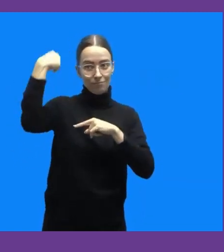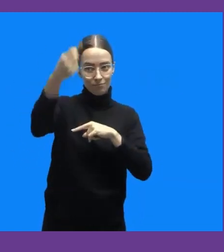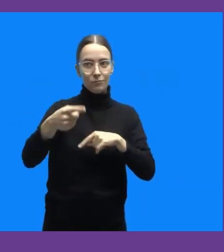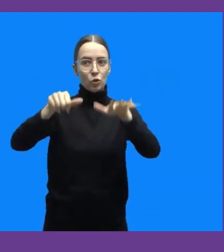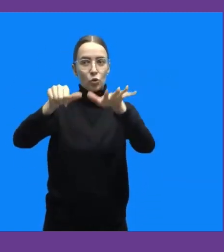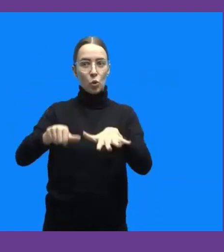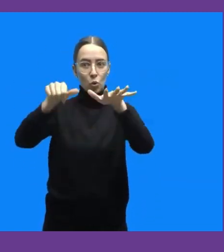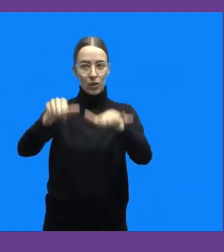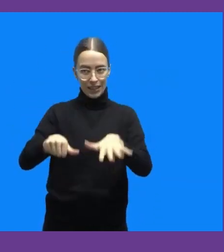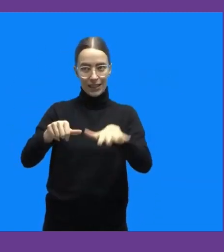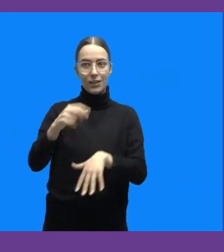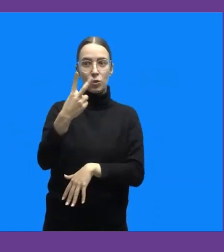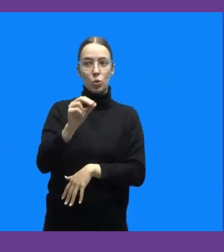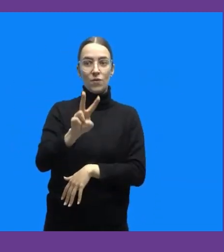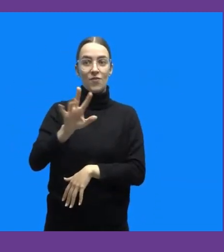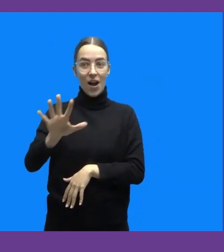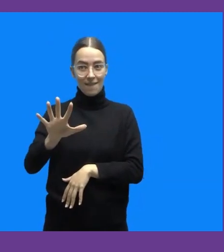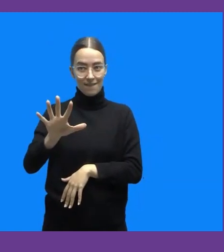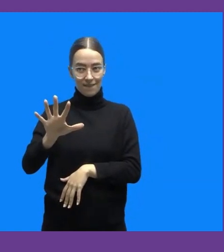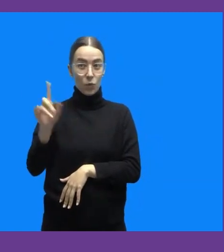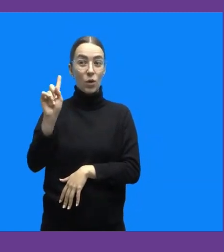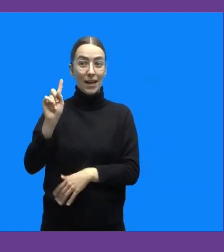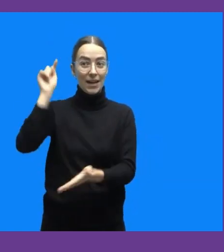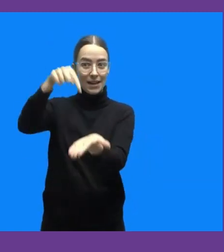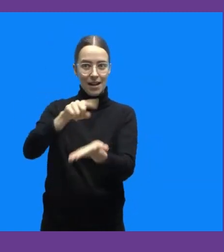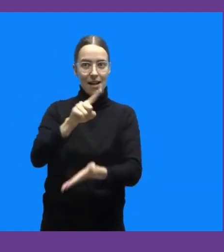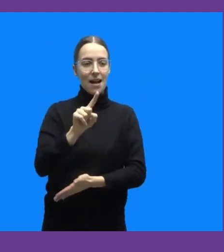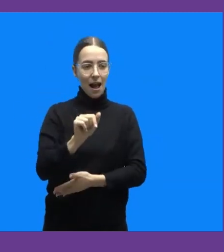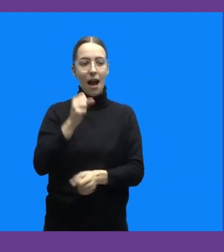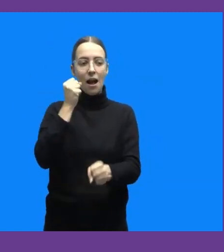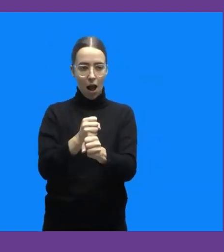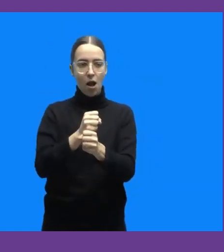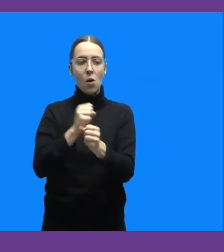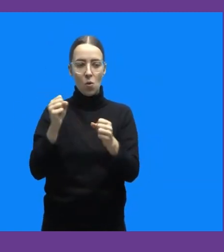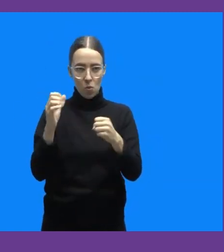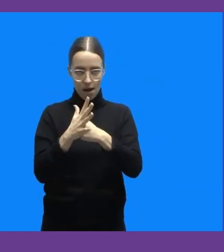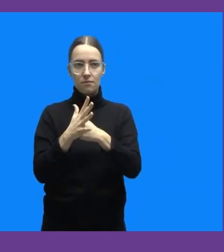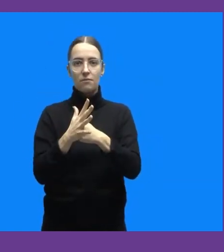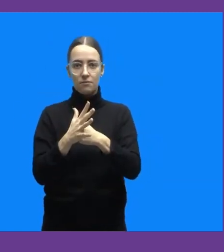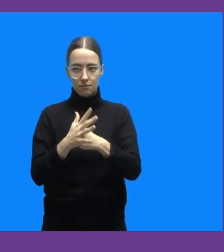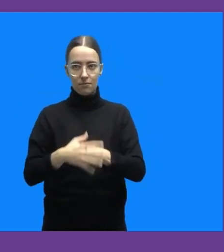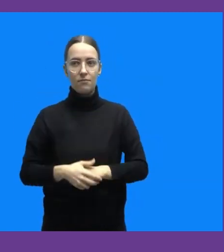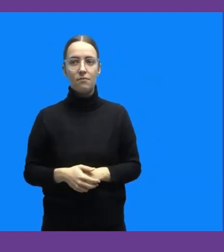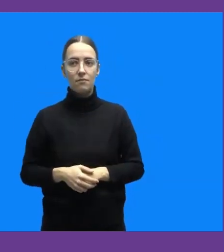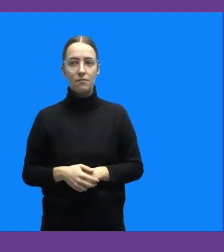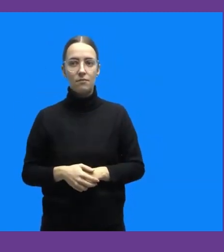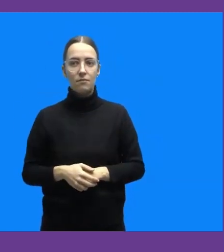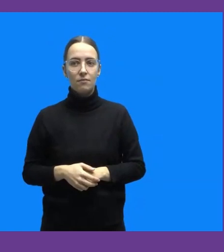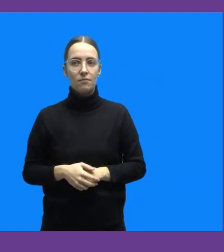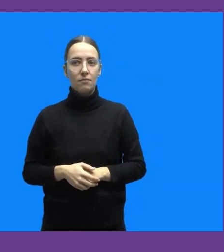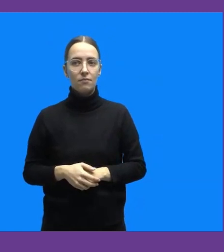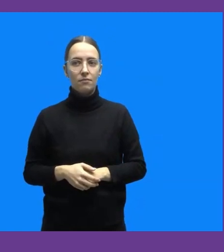Gerard, if I am a university, if I am representing a university and I hear complaints in front of a court